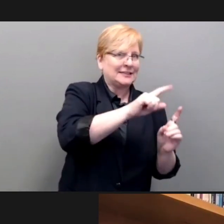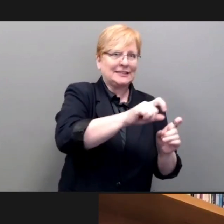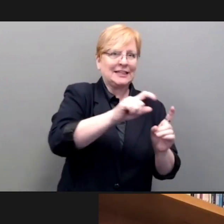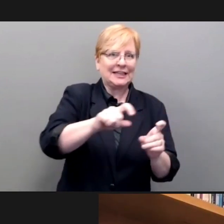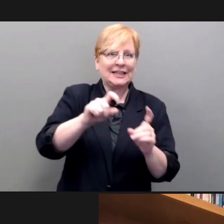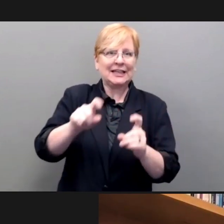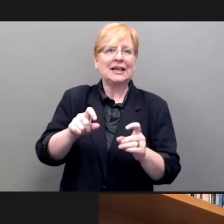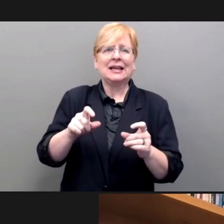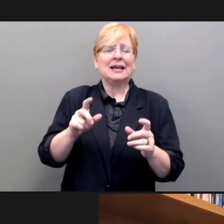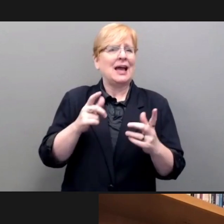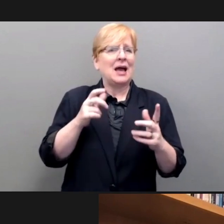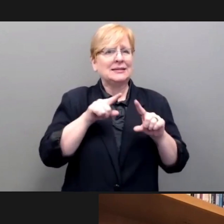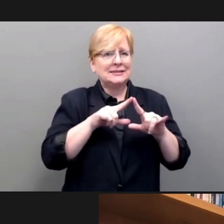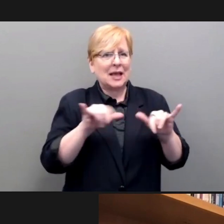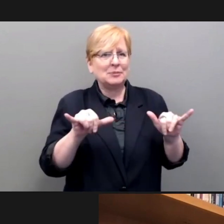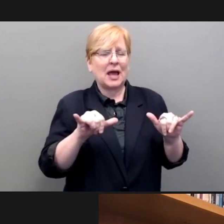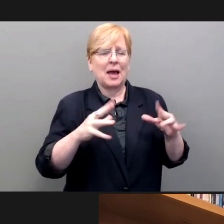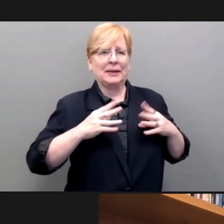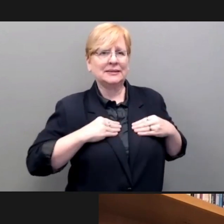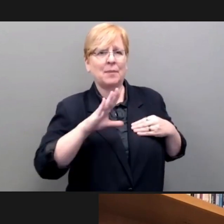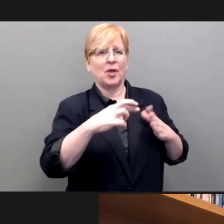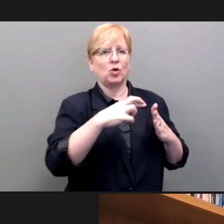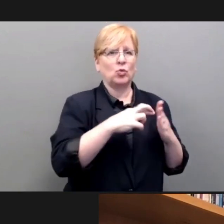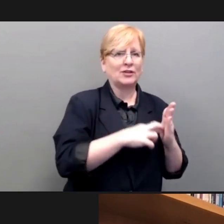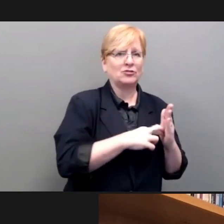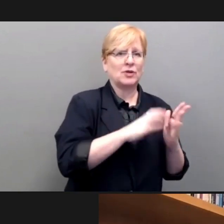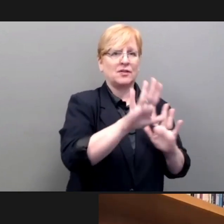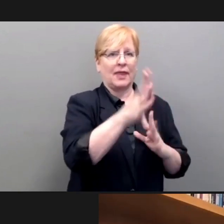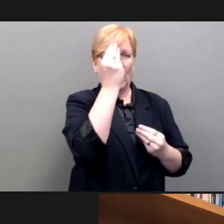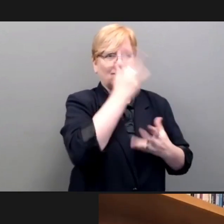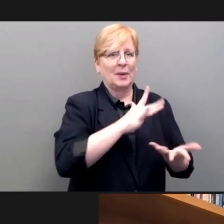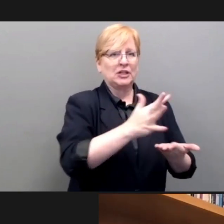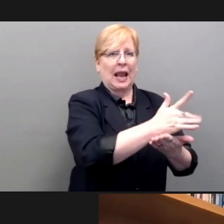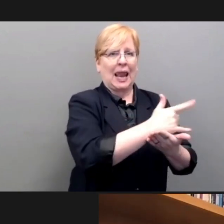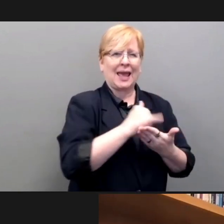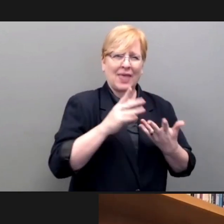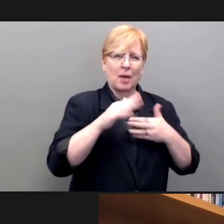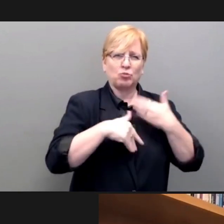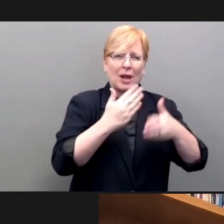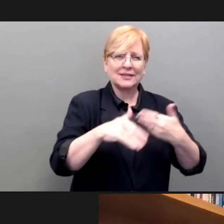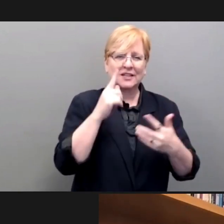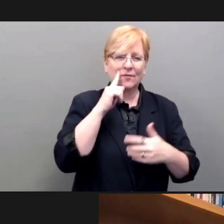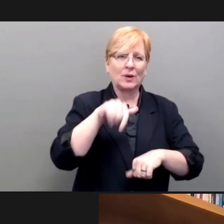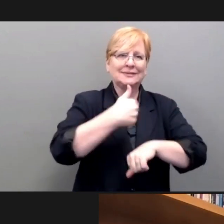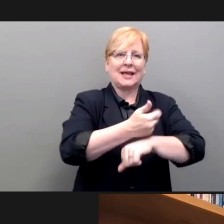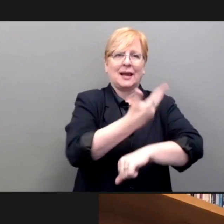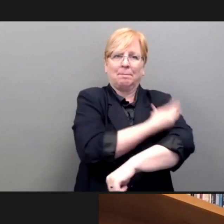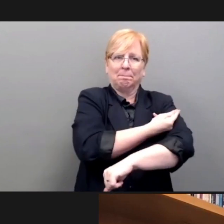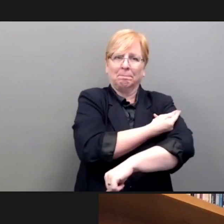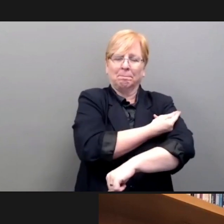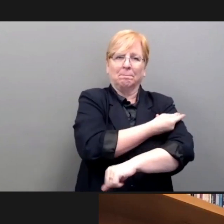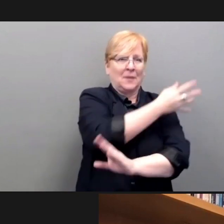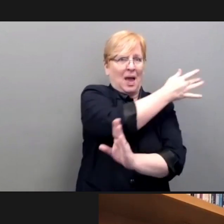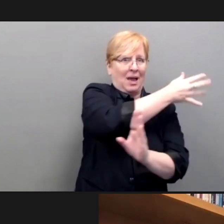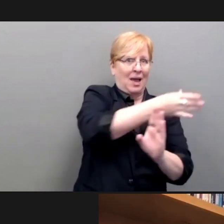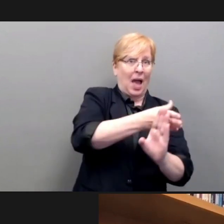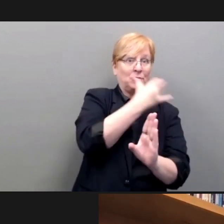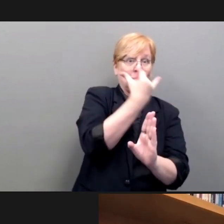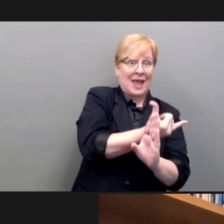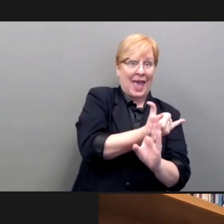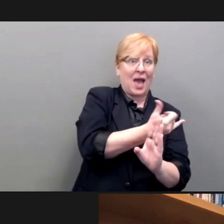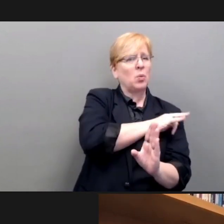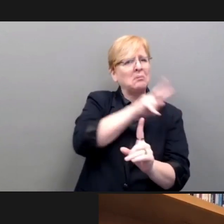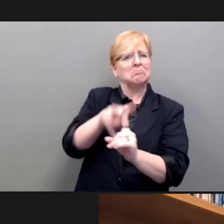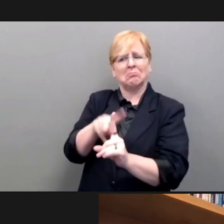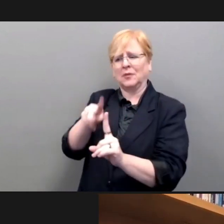take registrations and getting information from folks, I think we can do it at Expo too. And I hope to create a model for